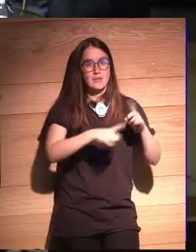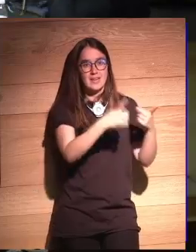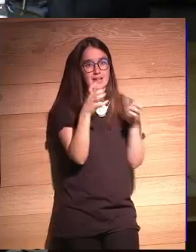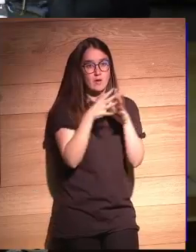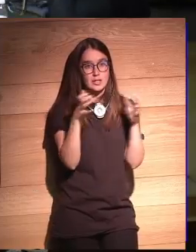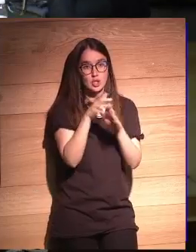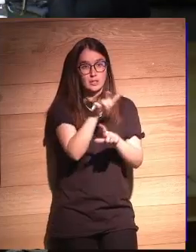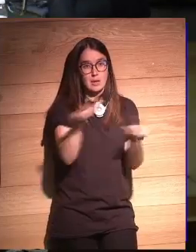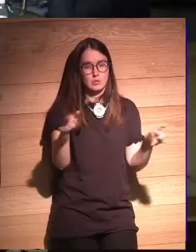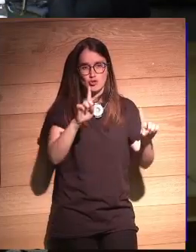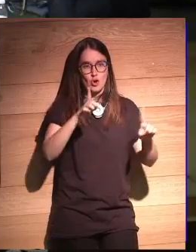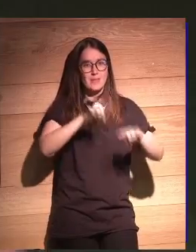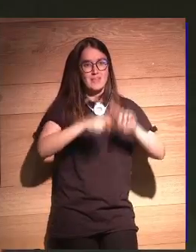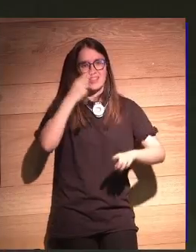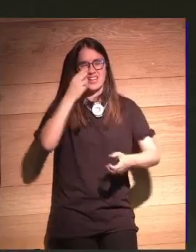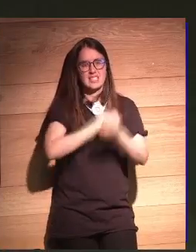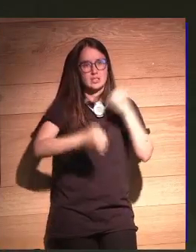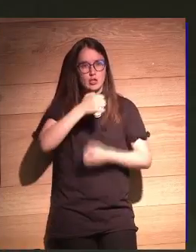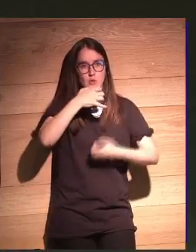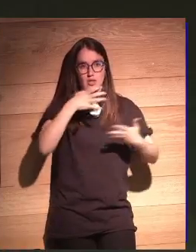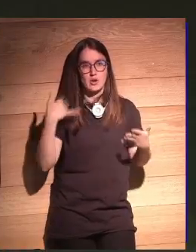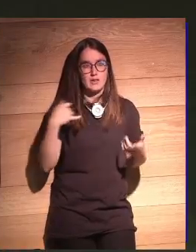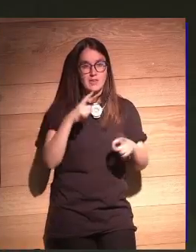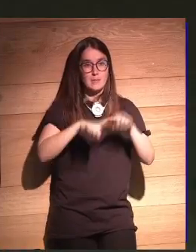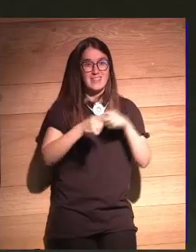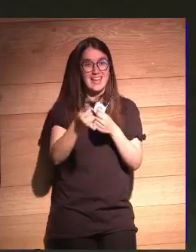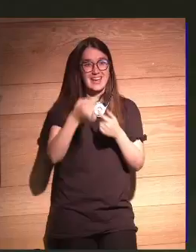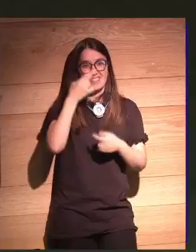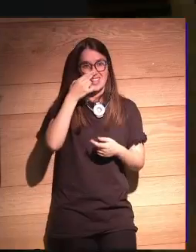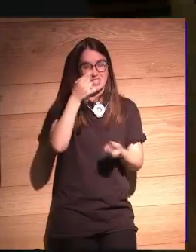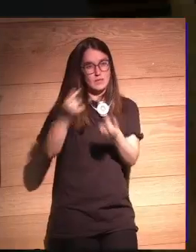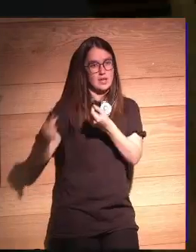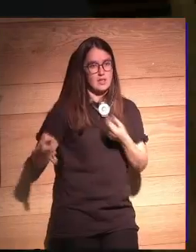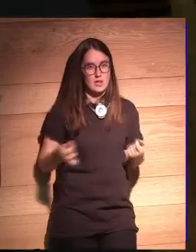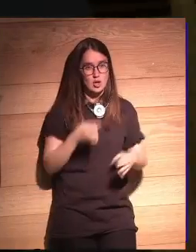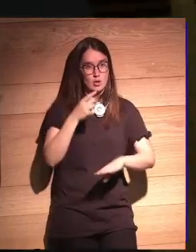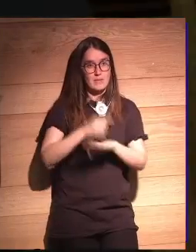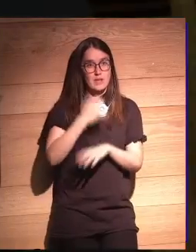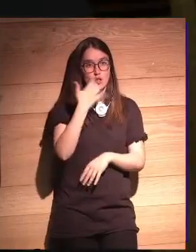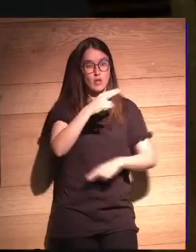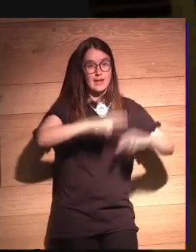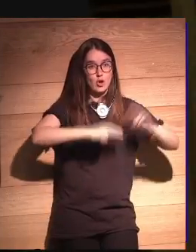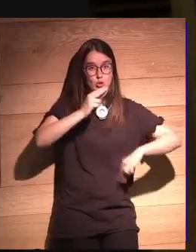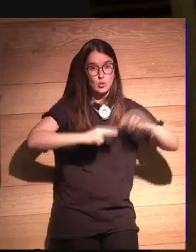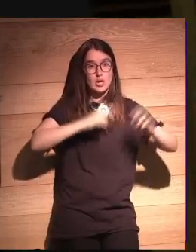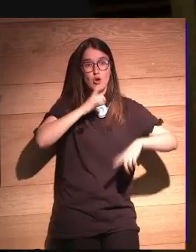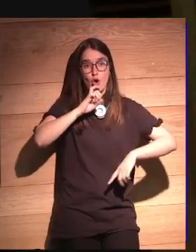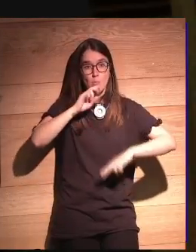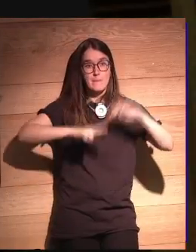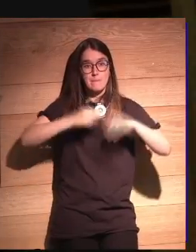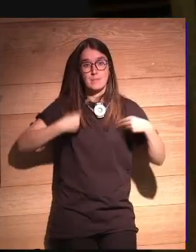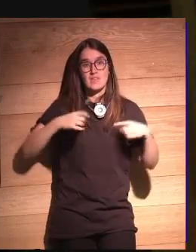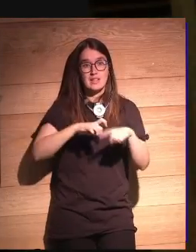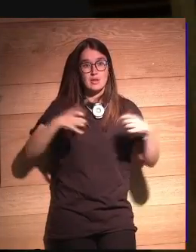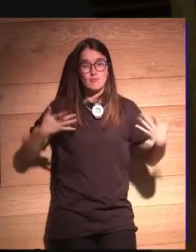the needs or wills from the population, but economic interest, and now the financial interest, that is what says where it's going to